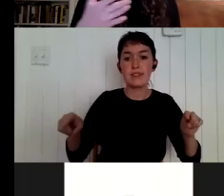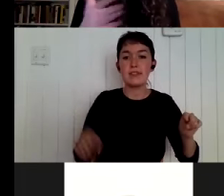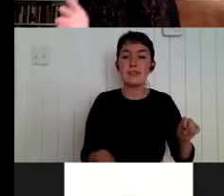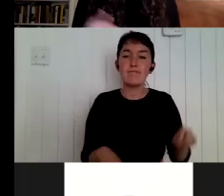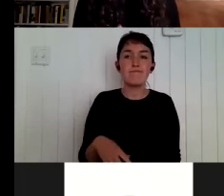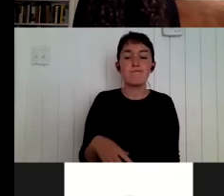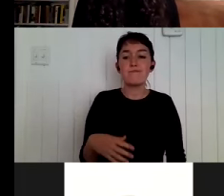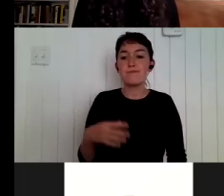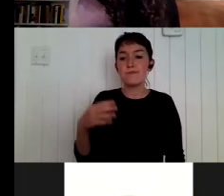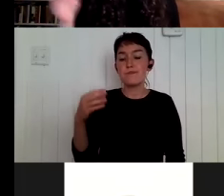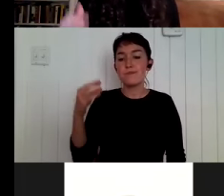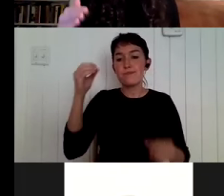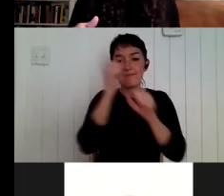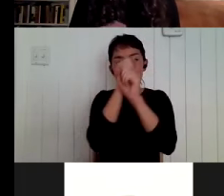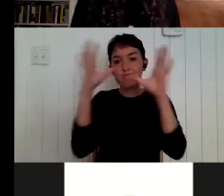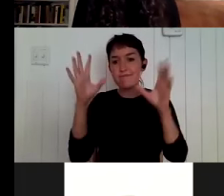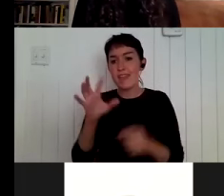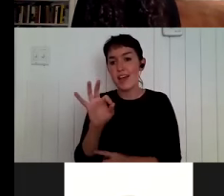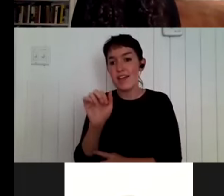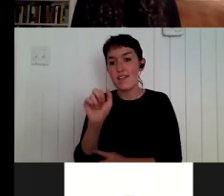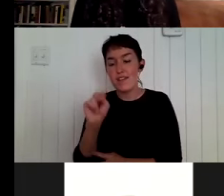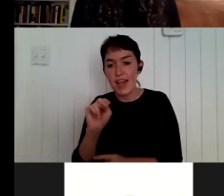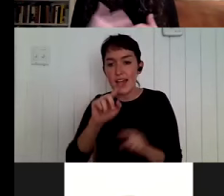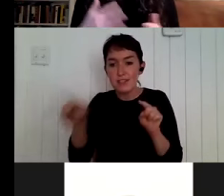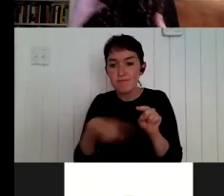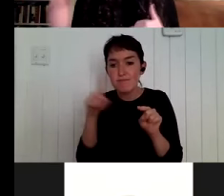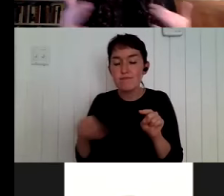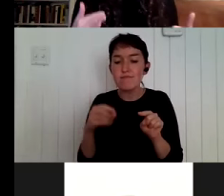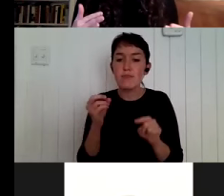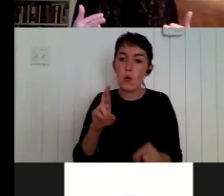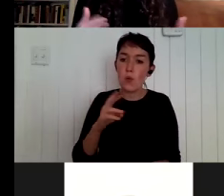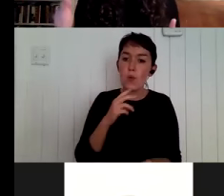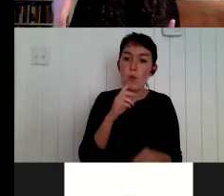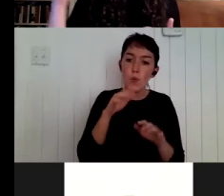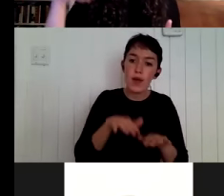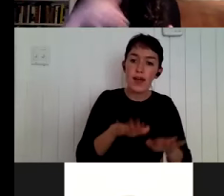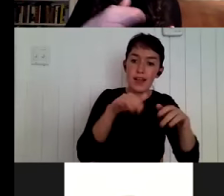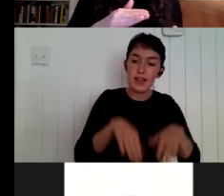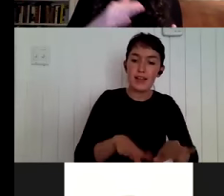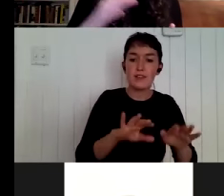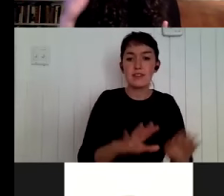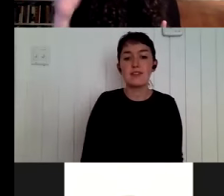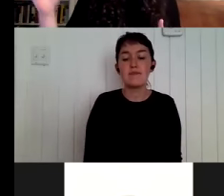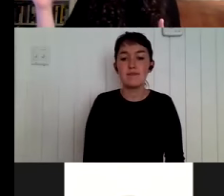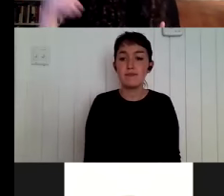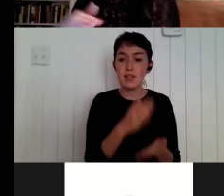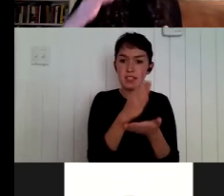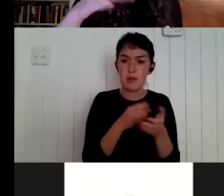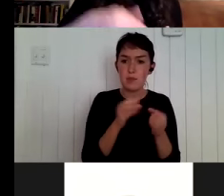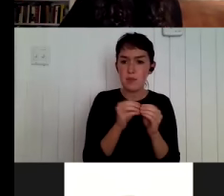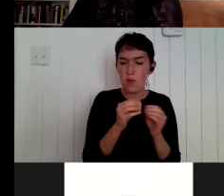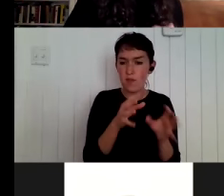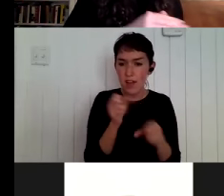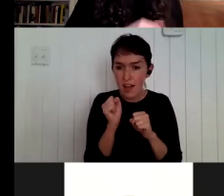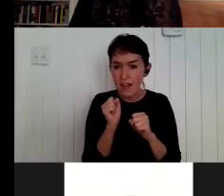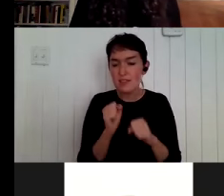fan moving or like waves in an ocean. But they're at different frequencies. So some are faster, some are slower and